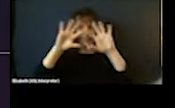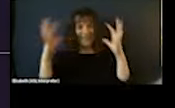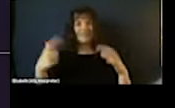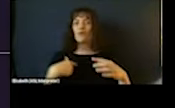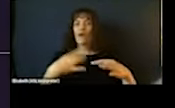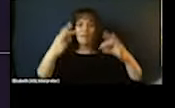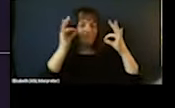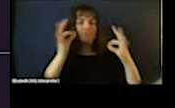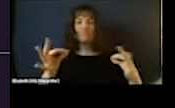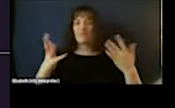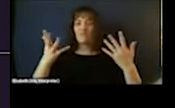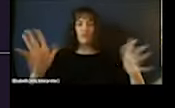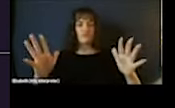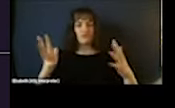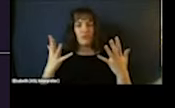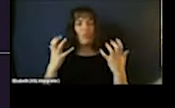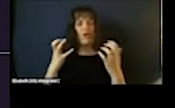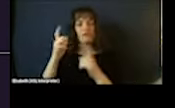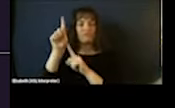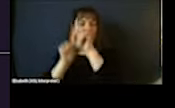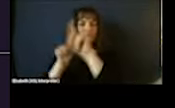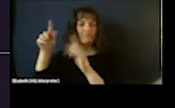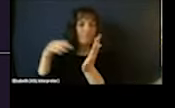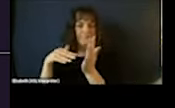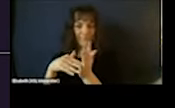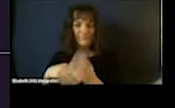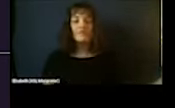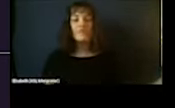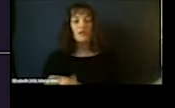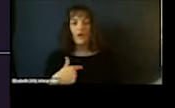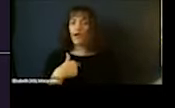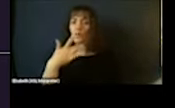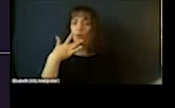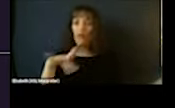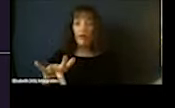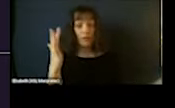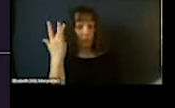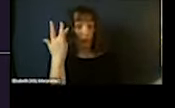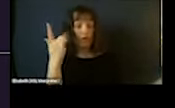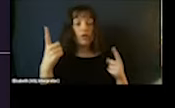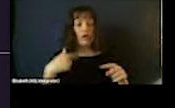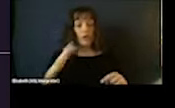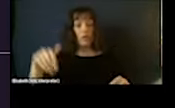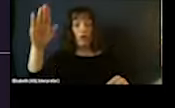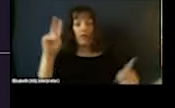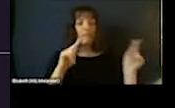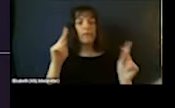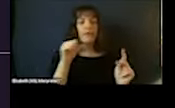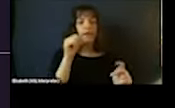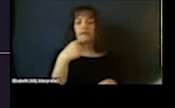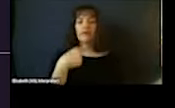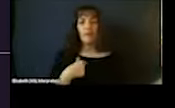do. And again, in some ways I was quite lucky, because growing up, nobody said that I couldn't become an astronomer because of my